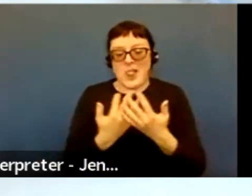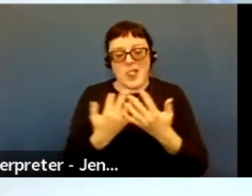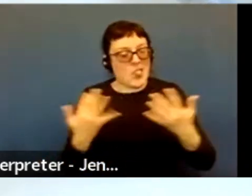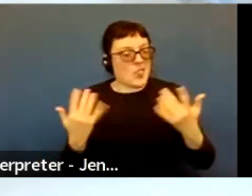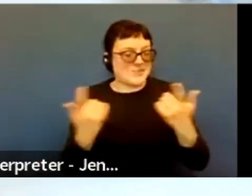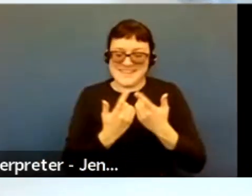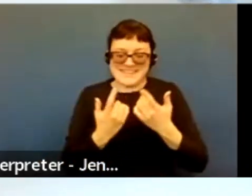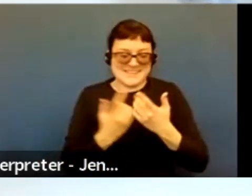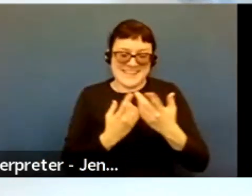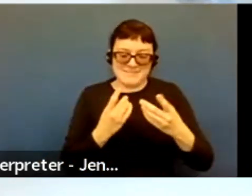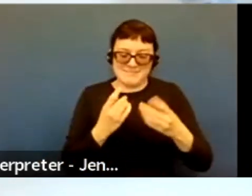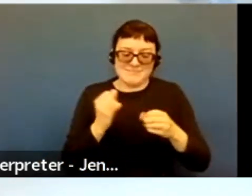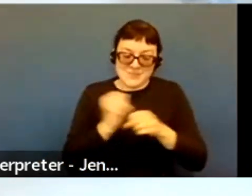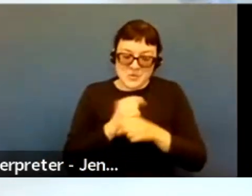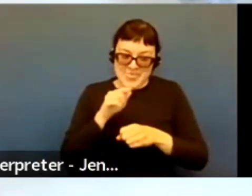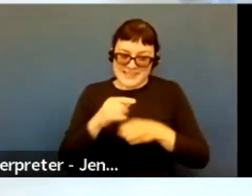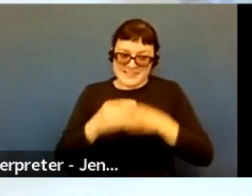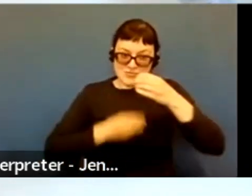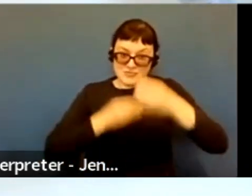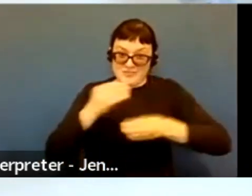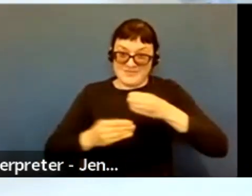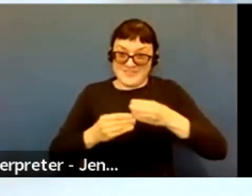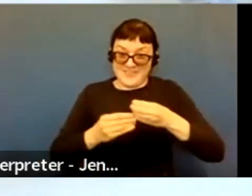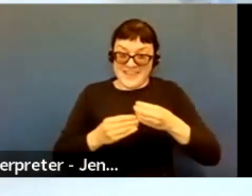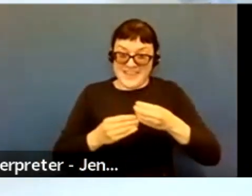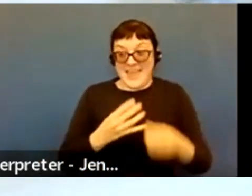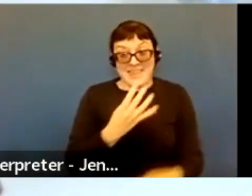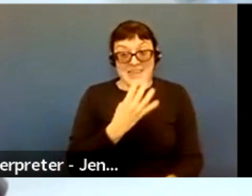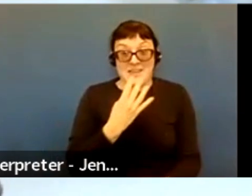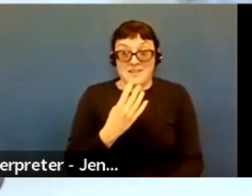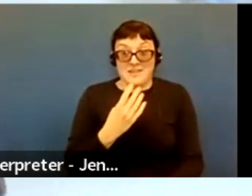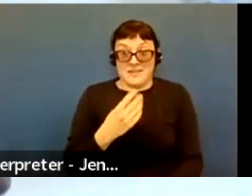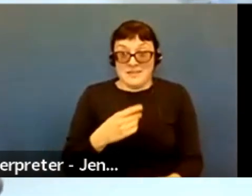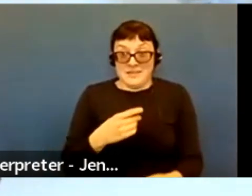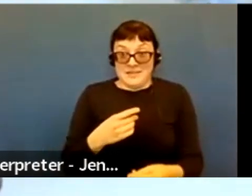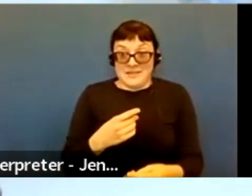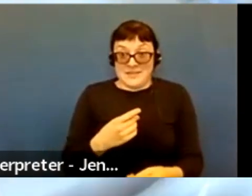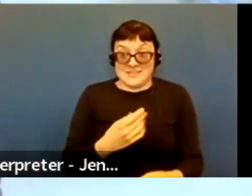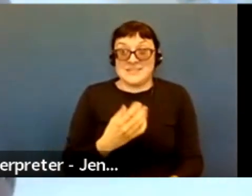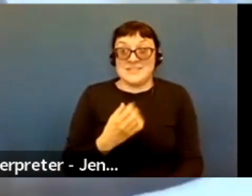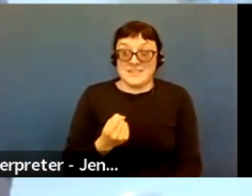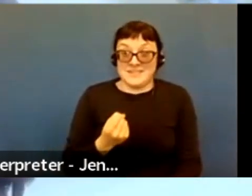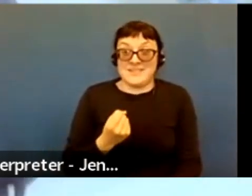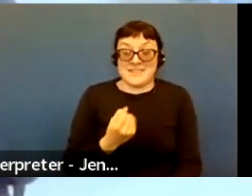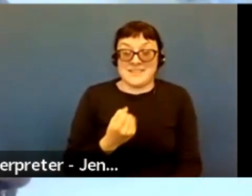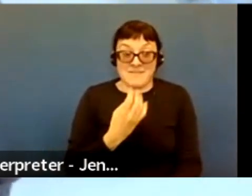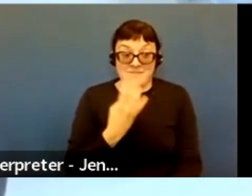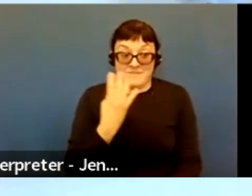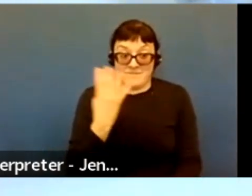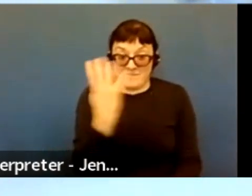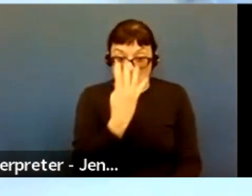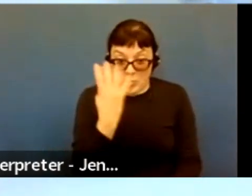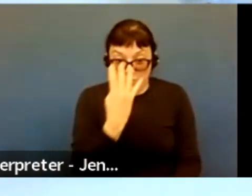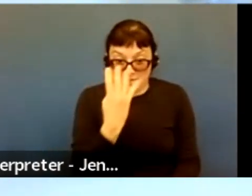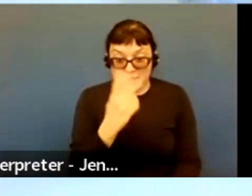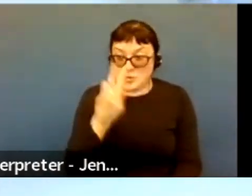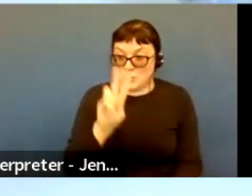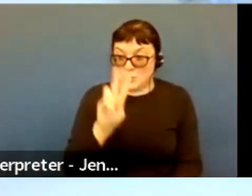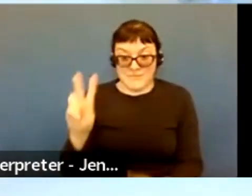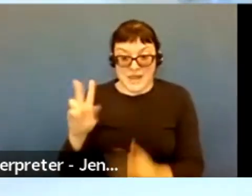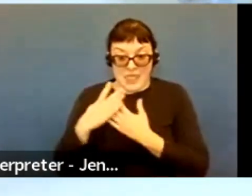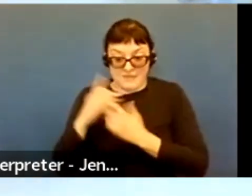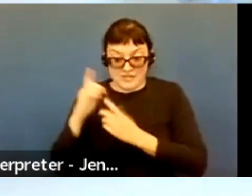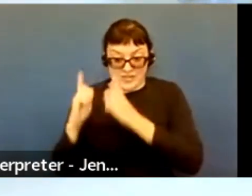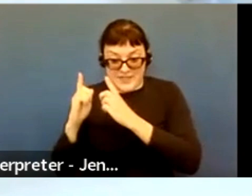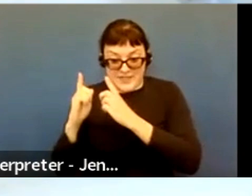there's so much you can do with those stories. And then they all fall. So you've got the lovers who are in love with each other running